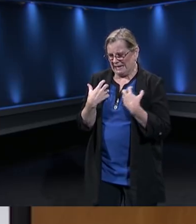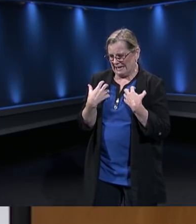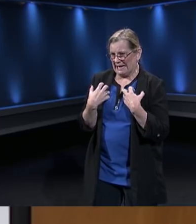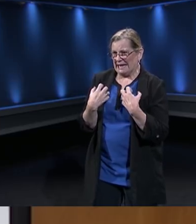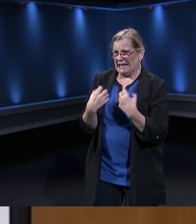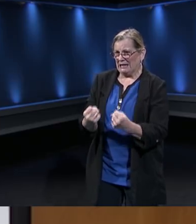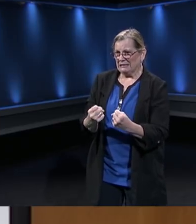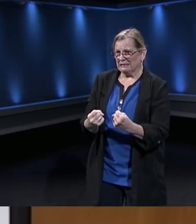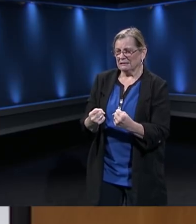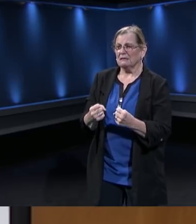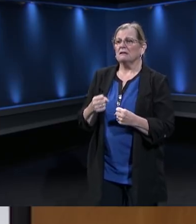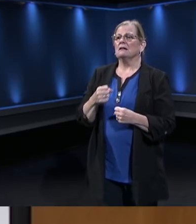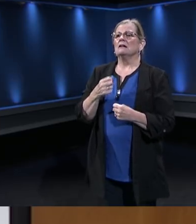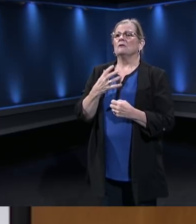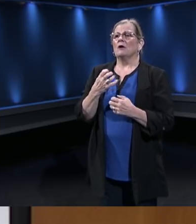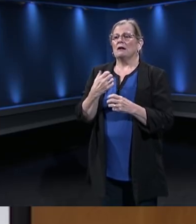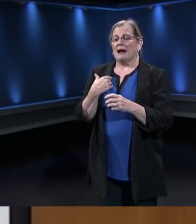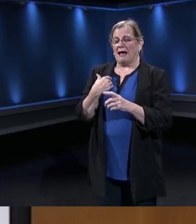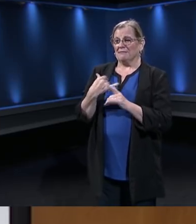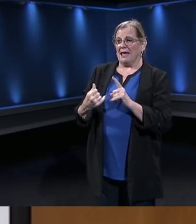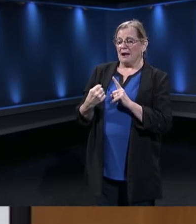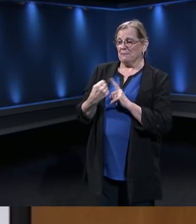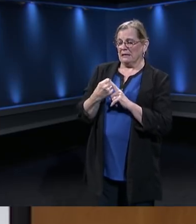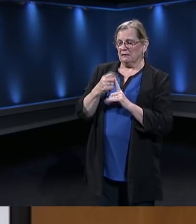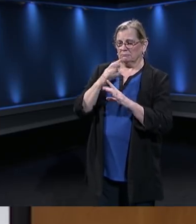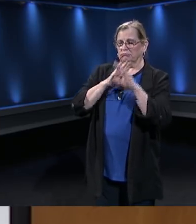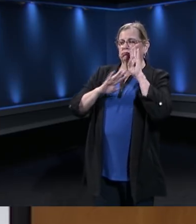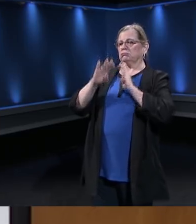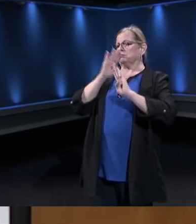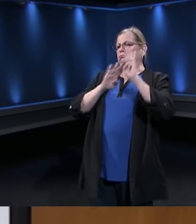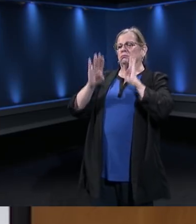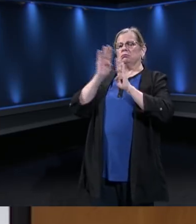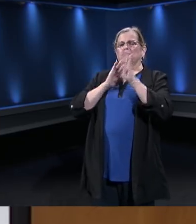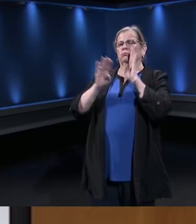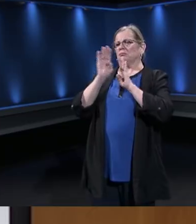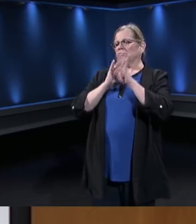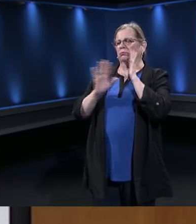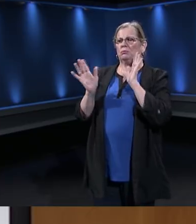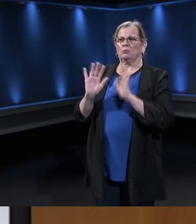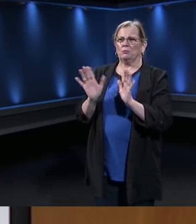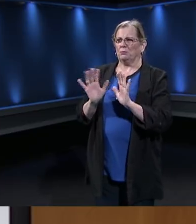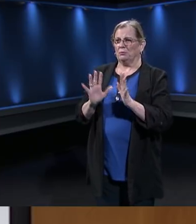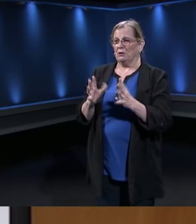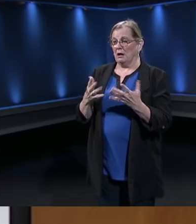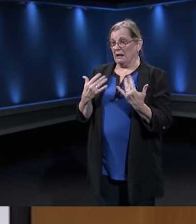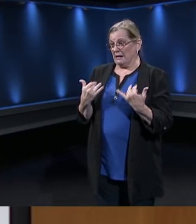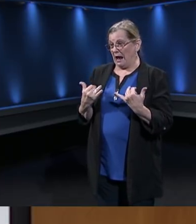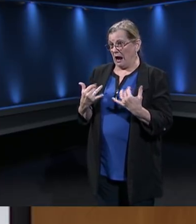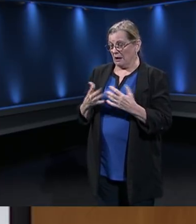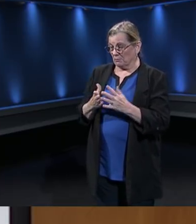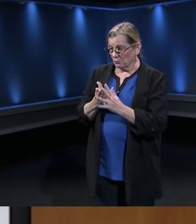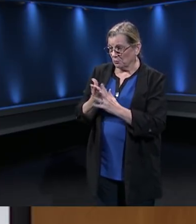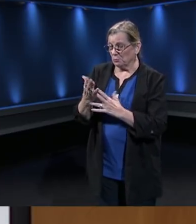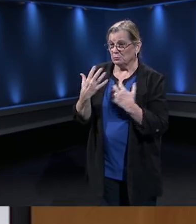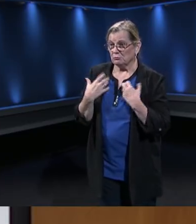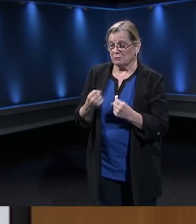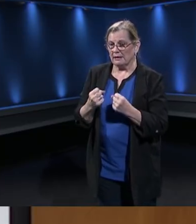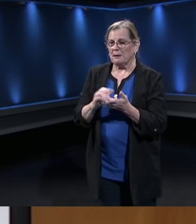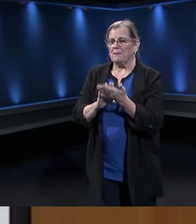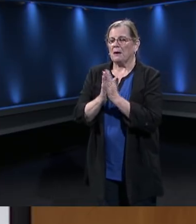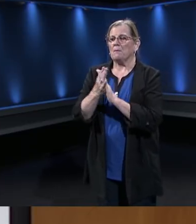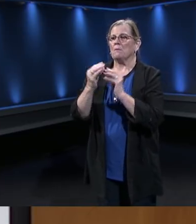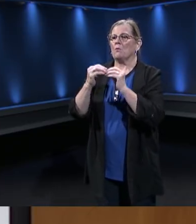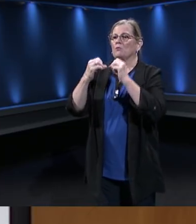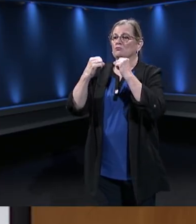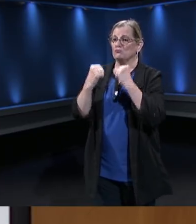overcome adversity and bounce back from that and come through challenges even stronger. And so social emotional learning skills are